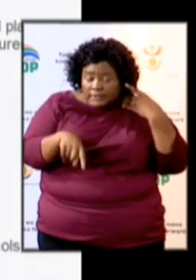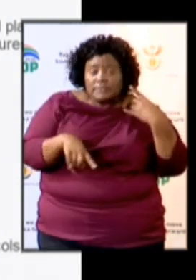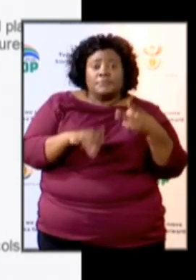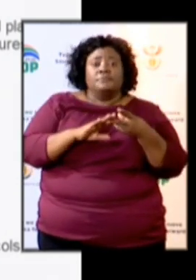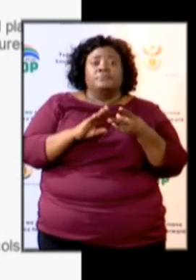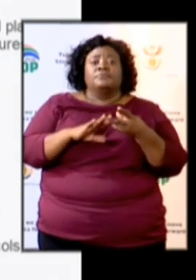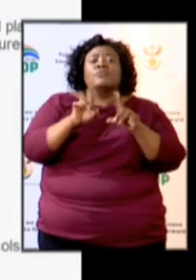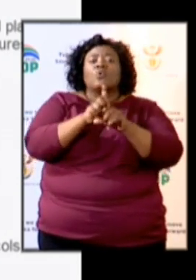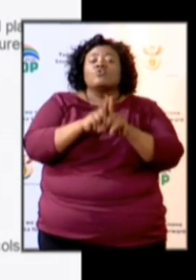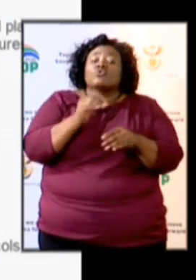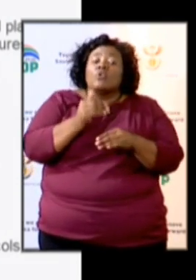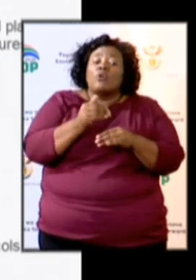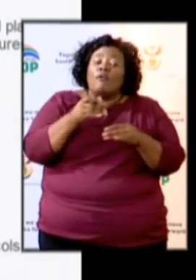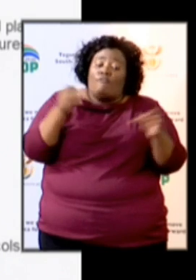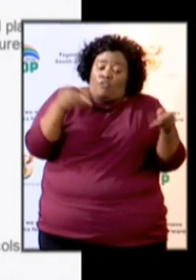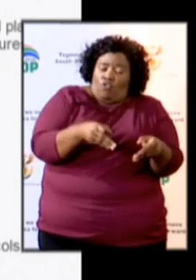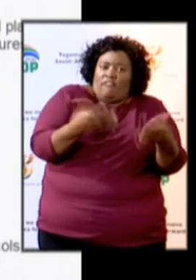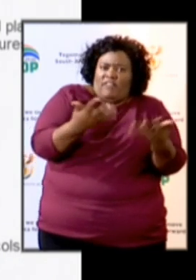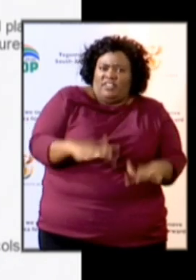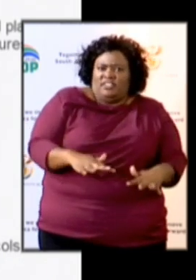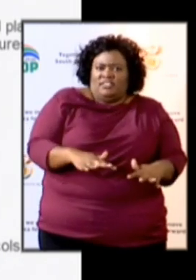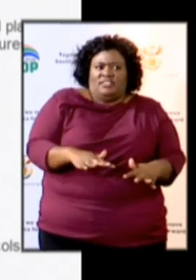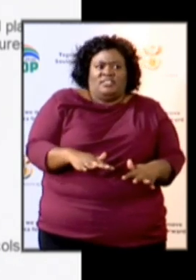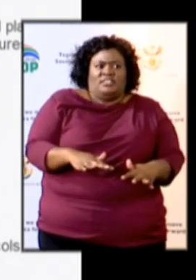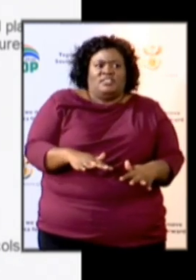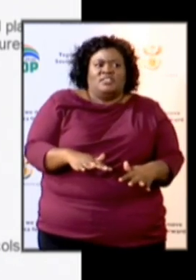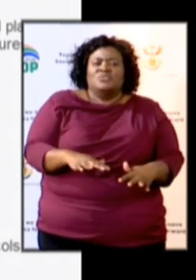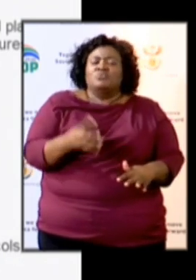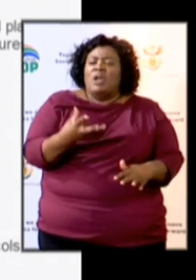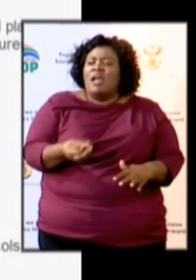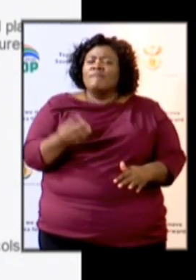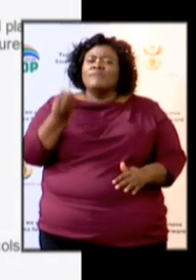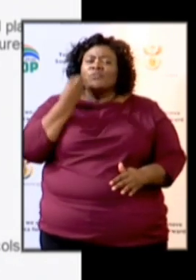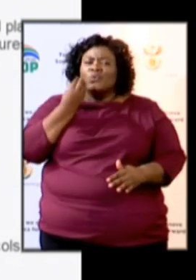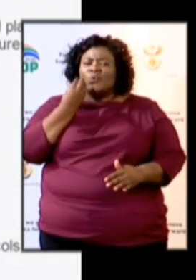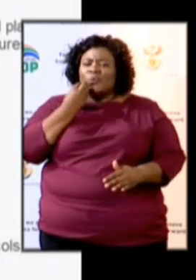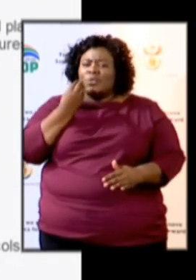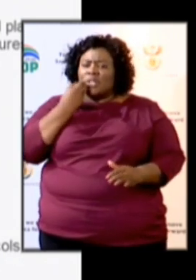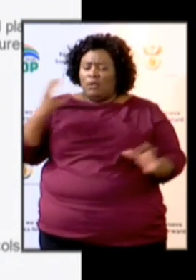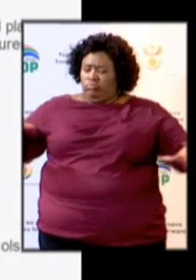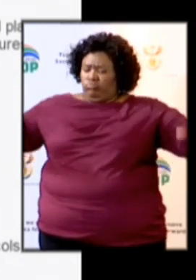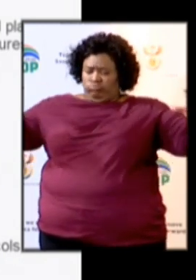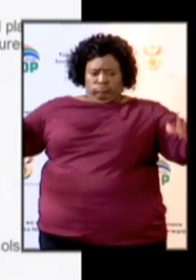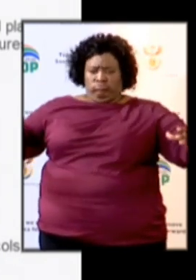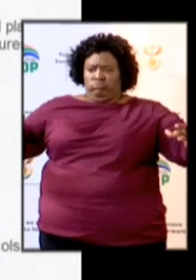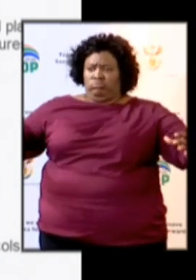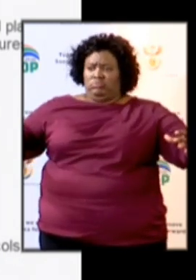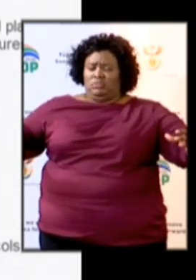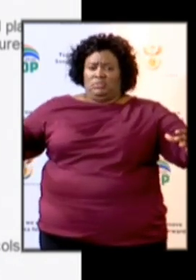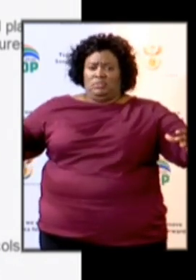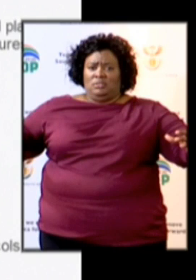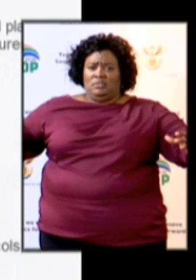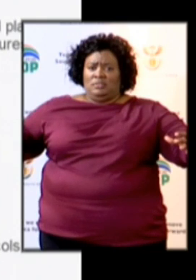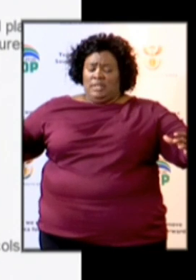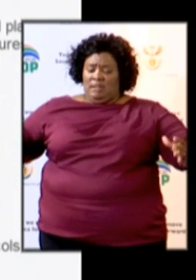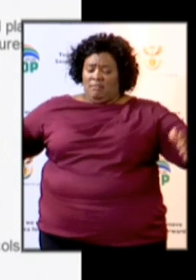Even after the funeral, we tend to have buffet food and we serve it in a buffet